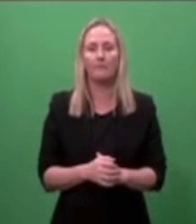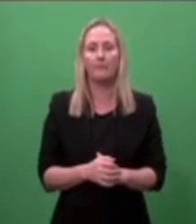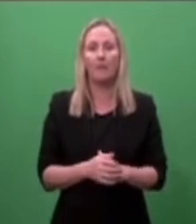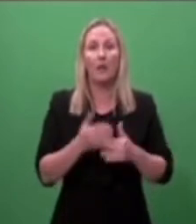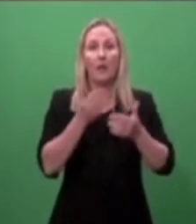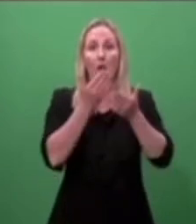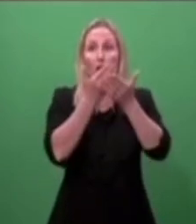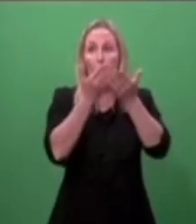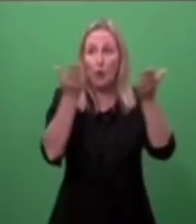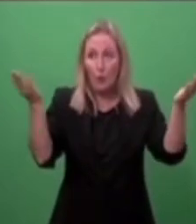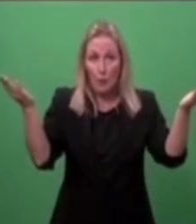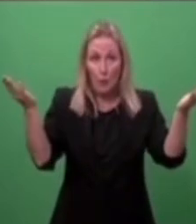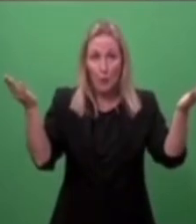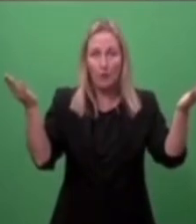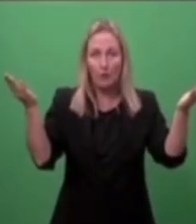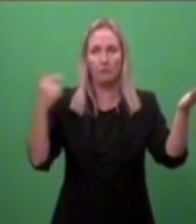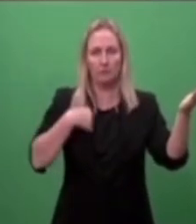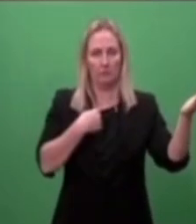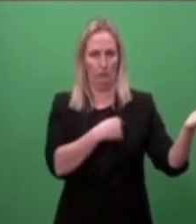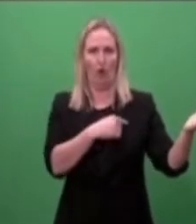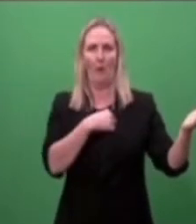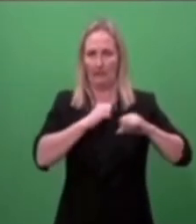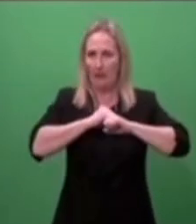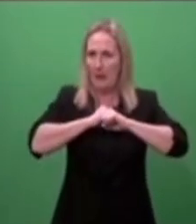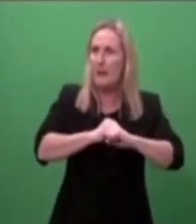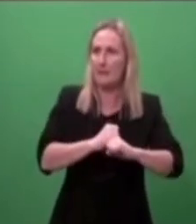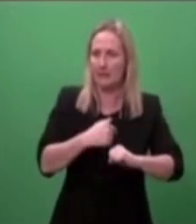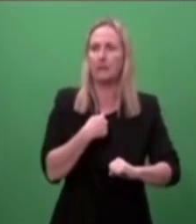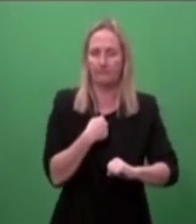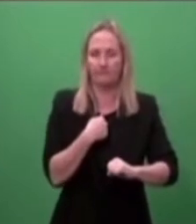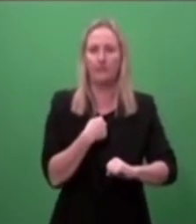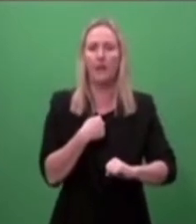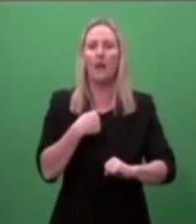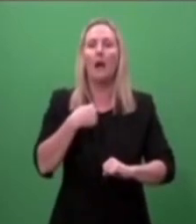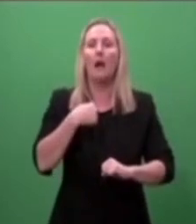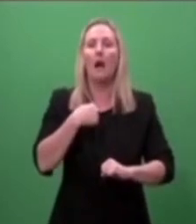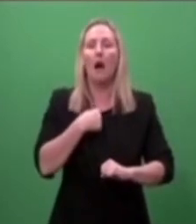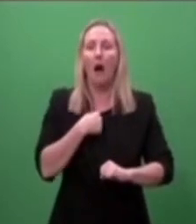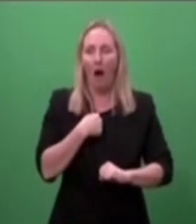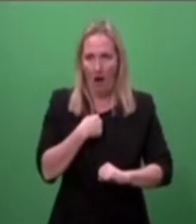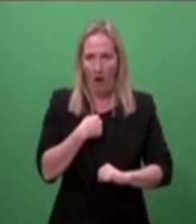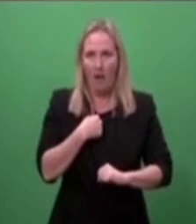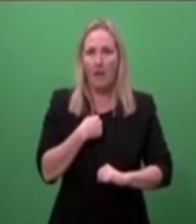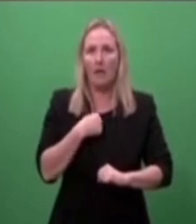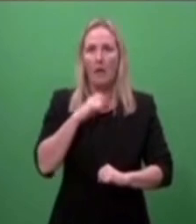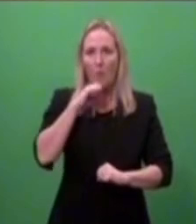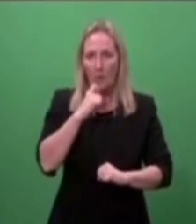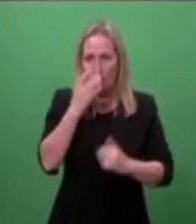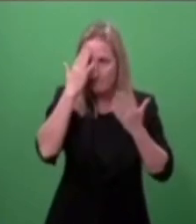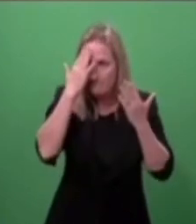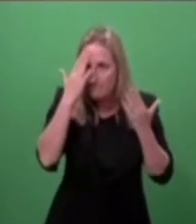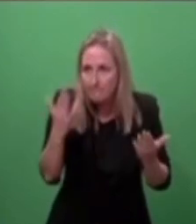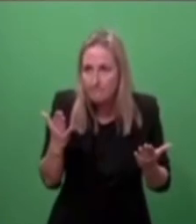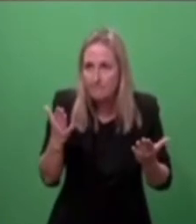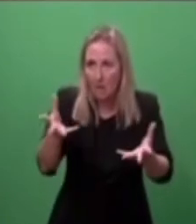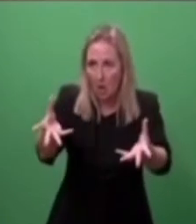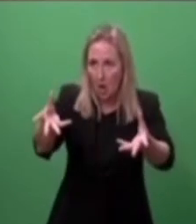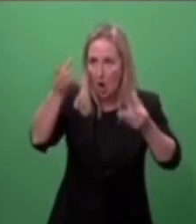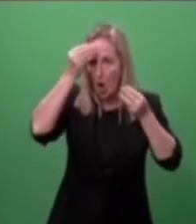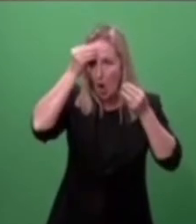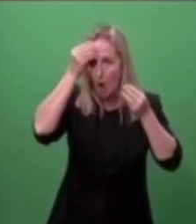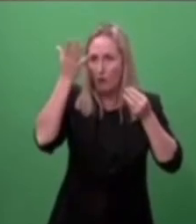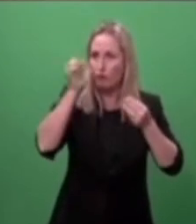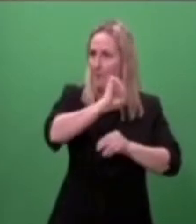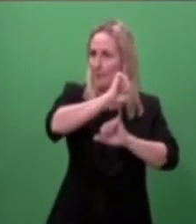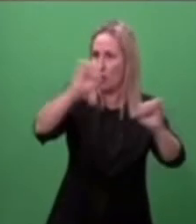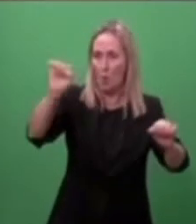have my commitment to listen, to learn from the